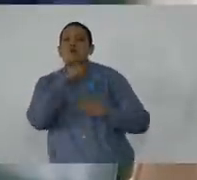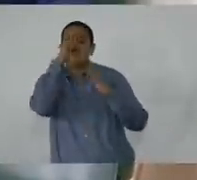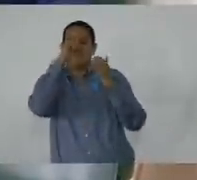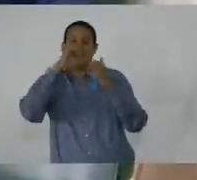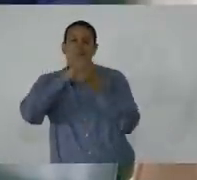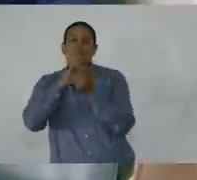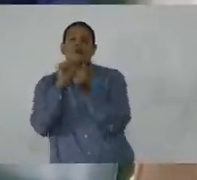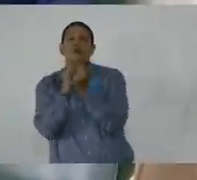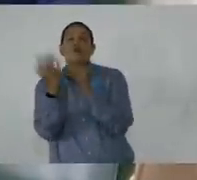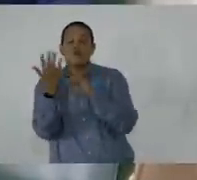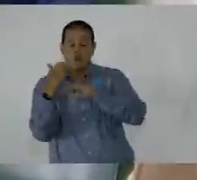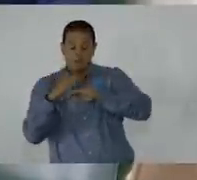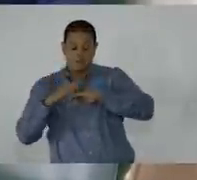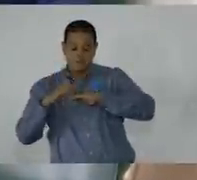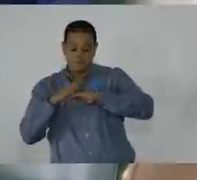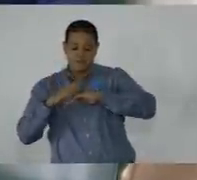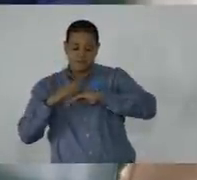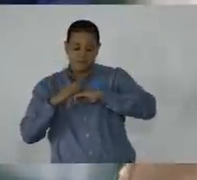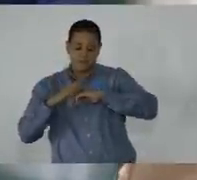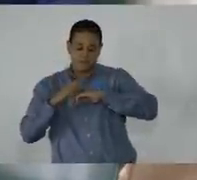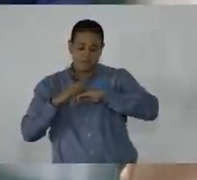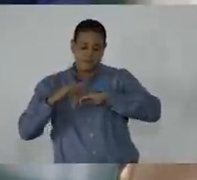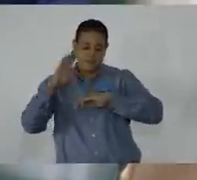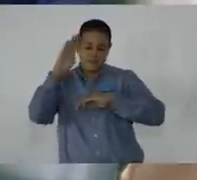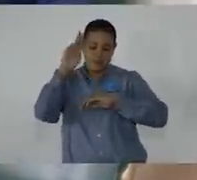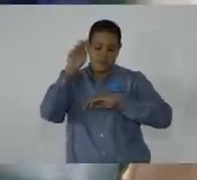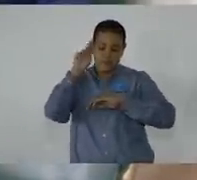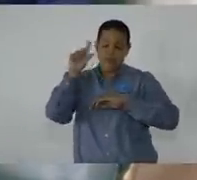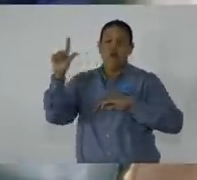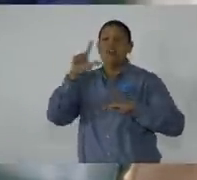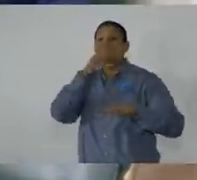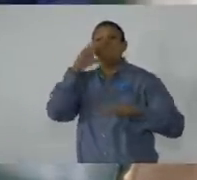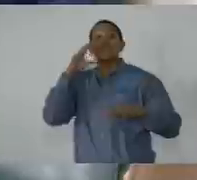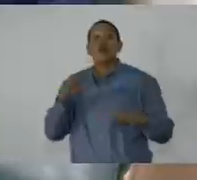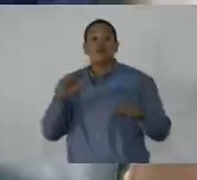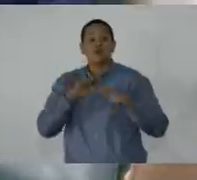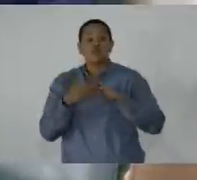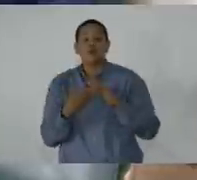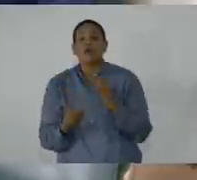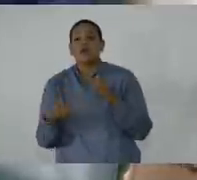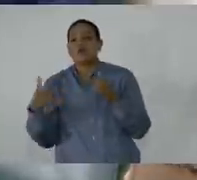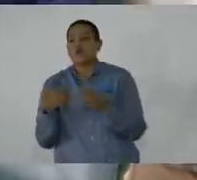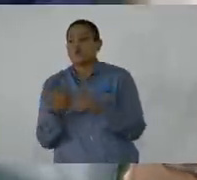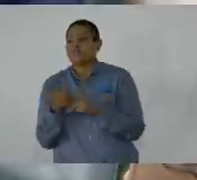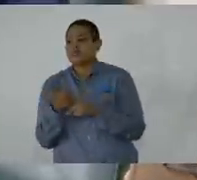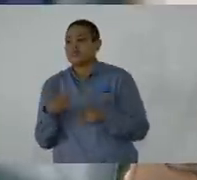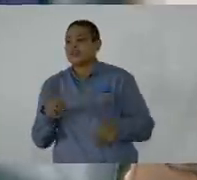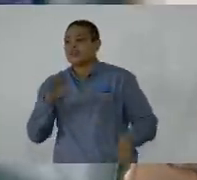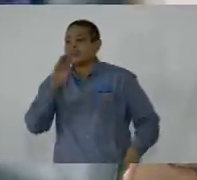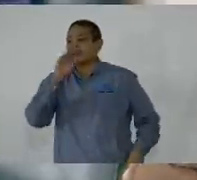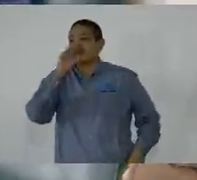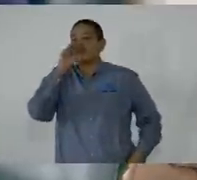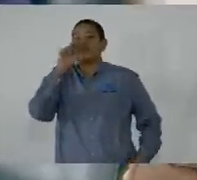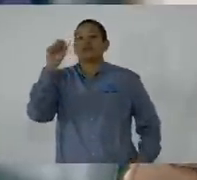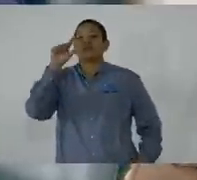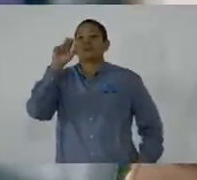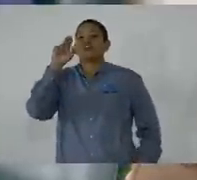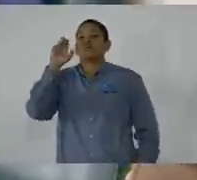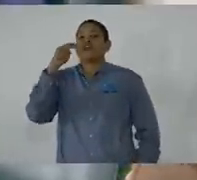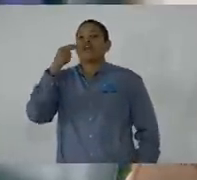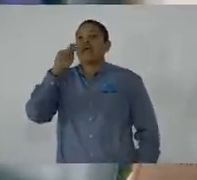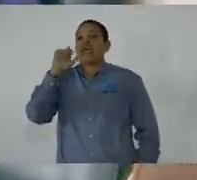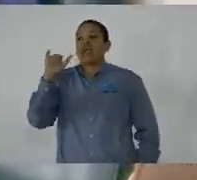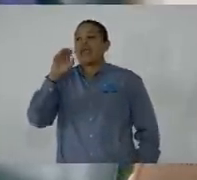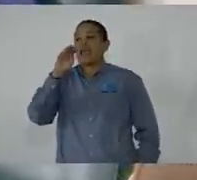and will partner with the Budding Farmers Jamaica Group. Founders, Mrs. Grace Henry,